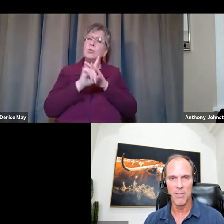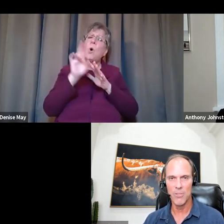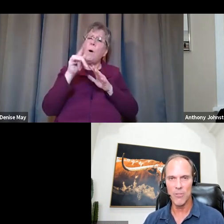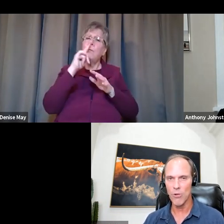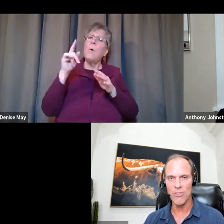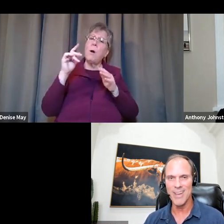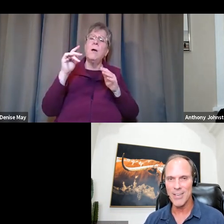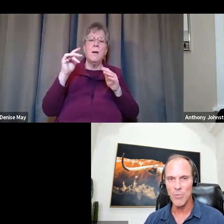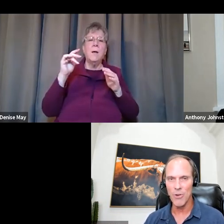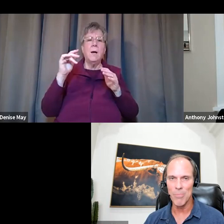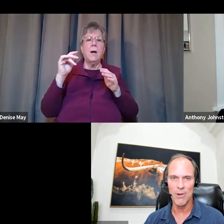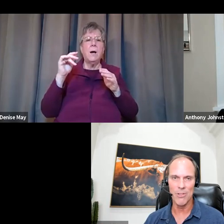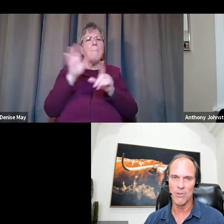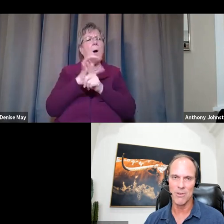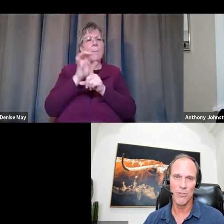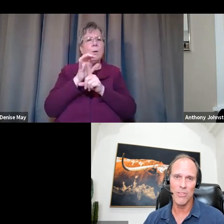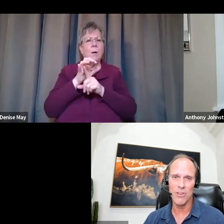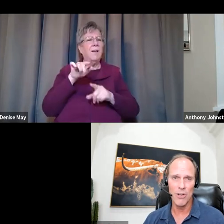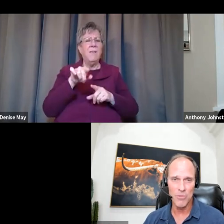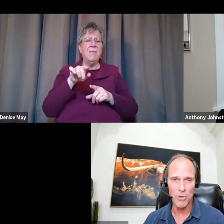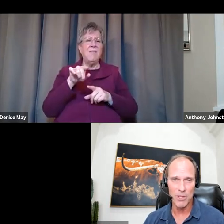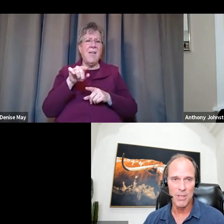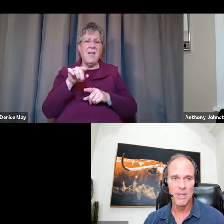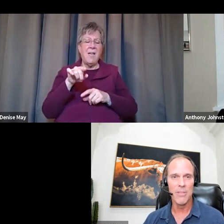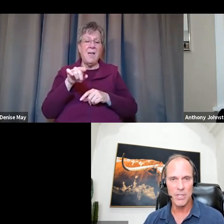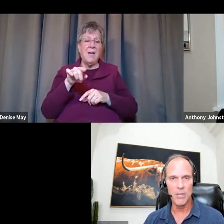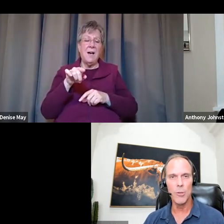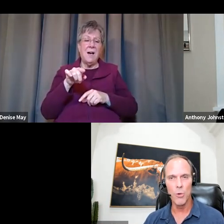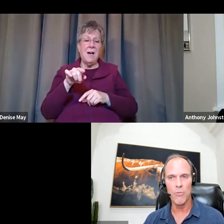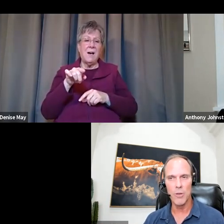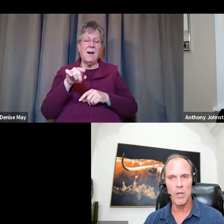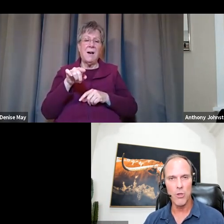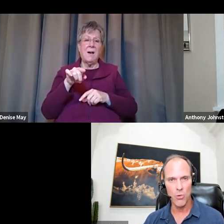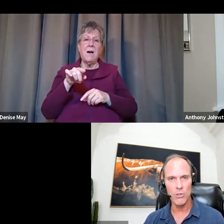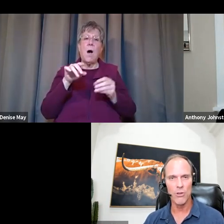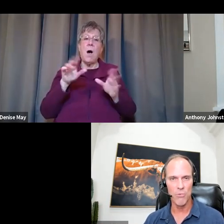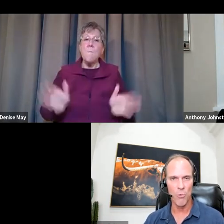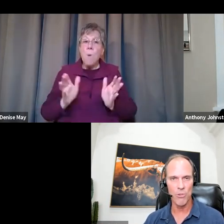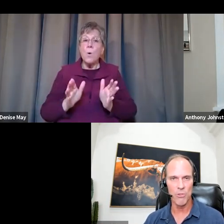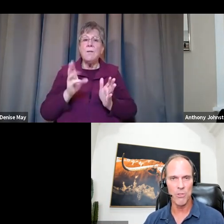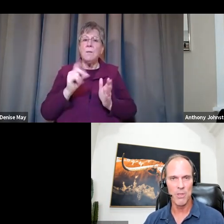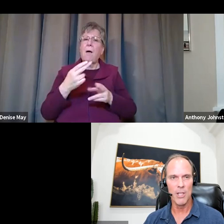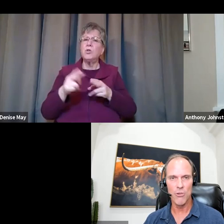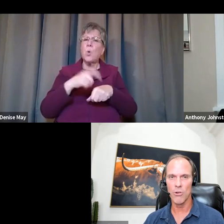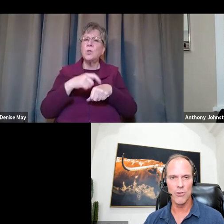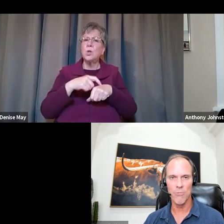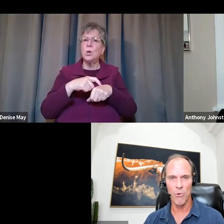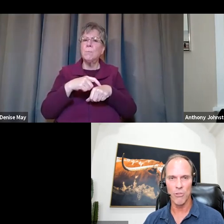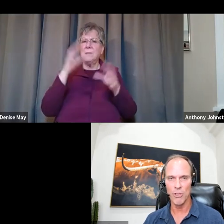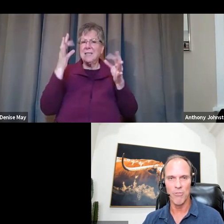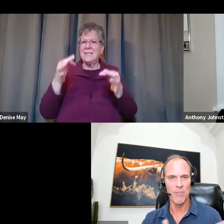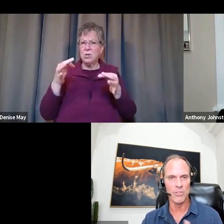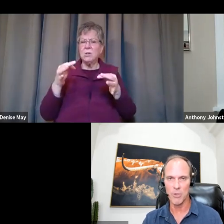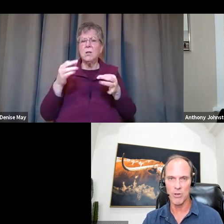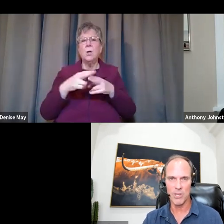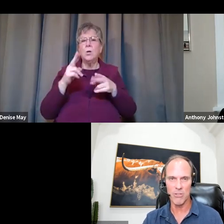election. These voters tend not to be very partisan. Otherwise, they'd already be voting. They tend to be motivated by short-term forces. And short-term